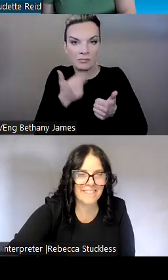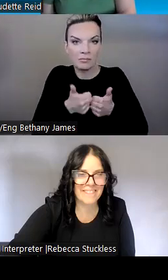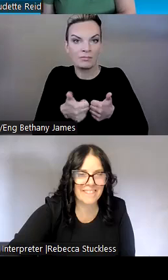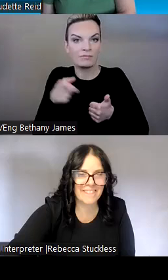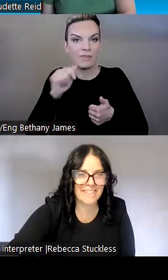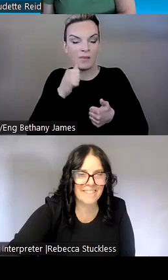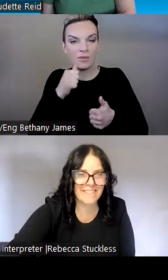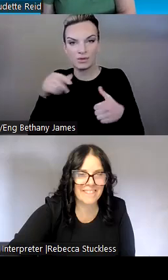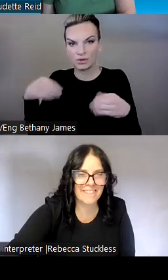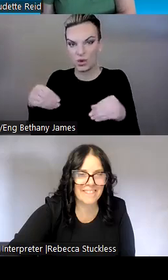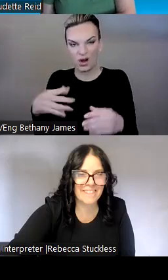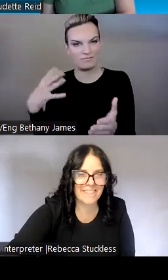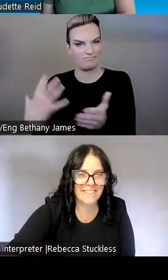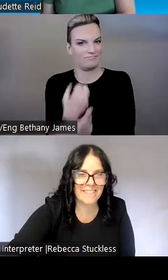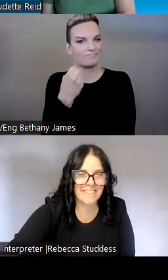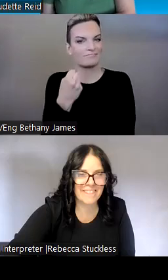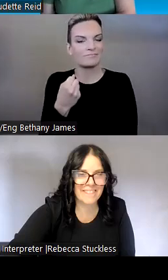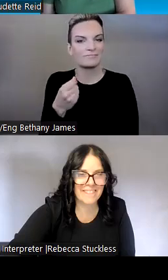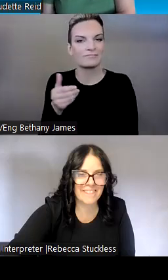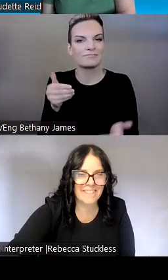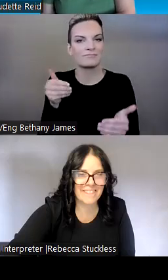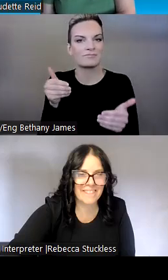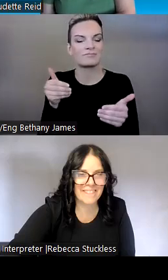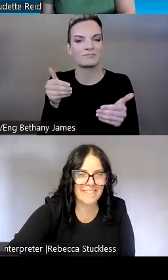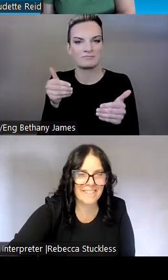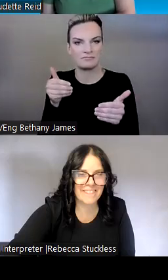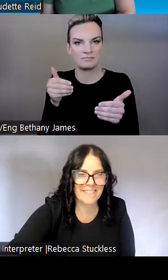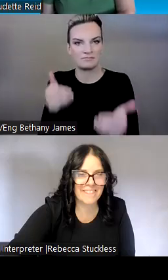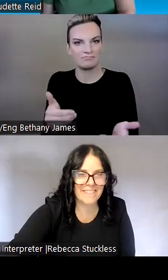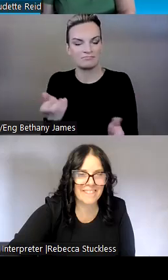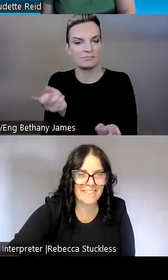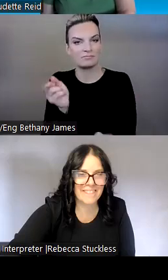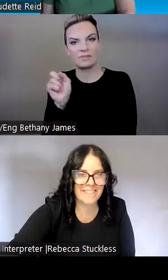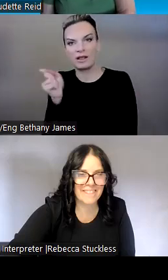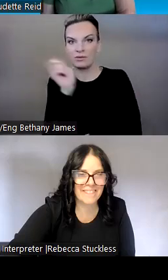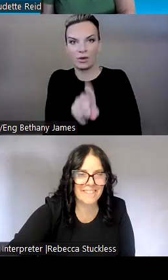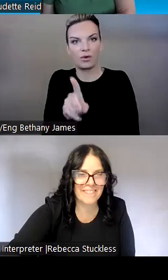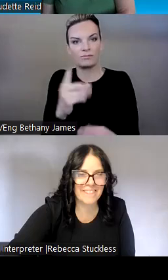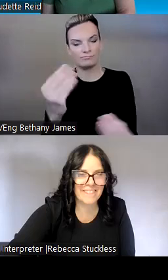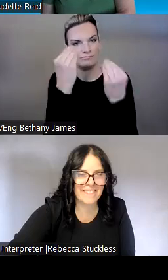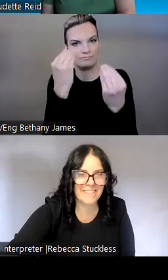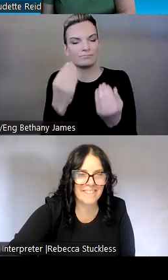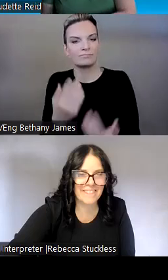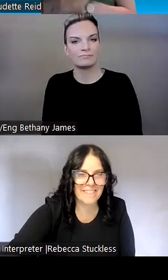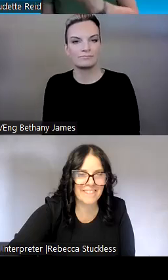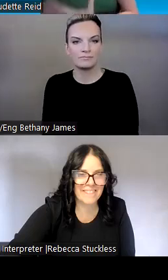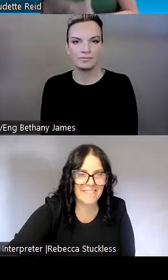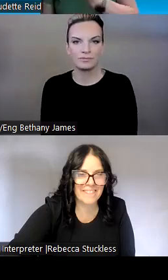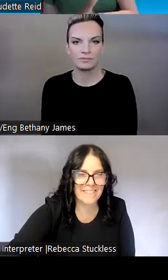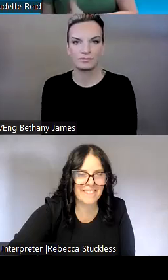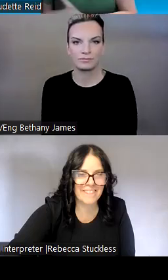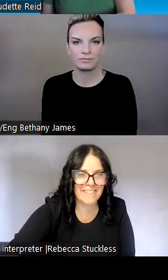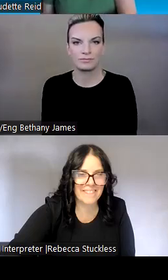good resource to be able to find out how to use your phone as